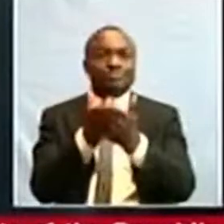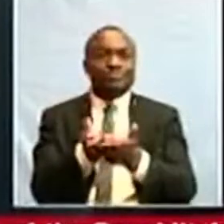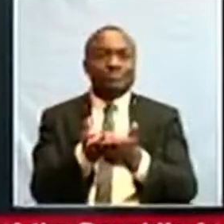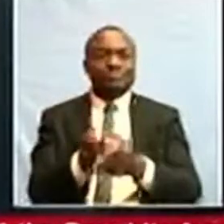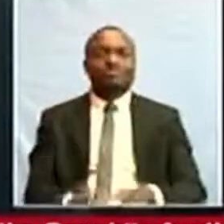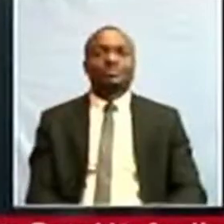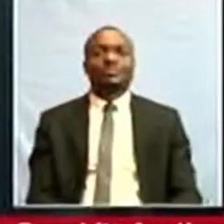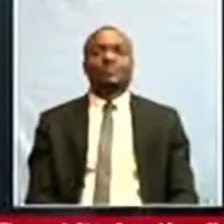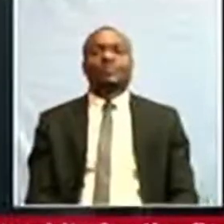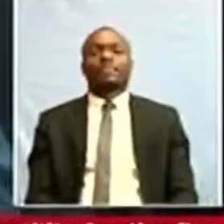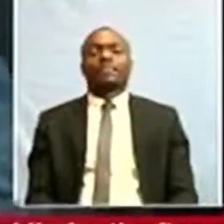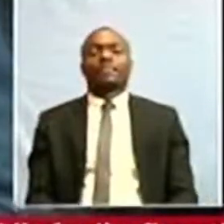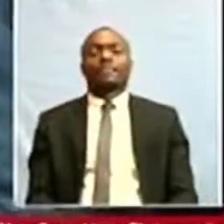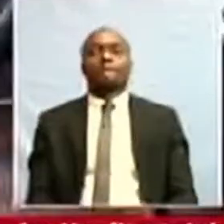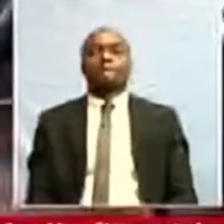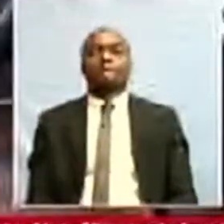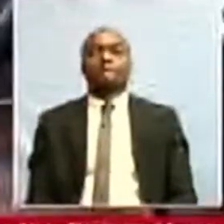Chair.